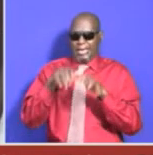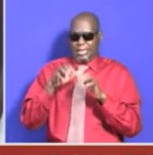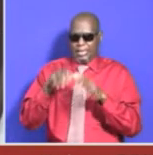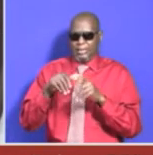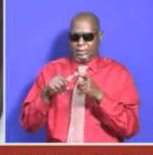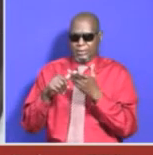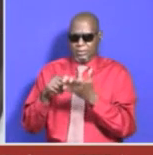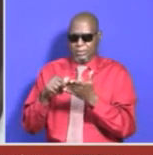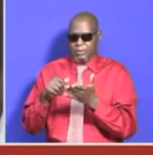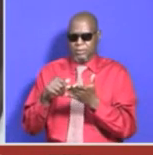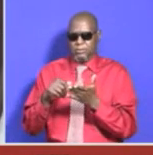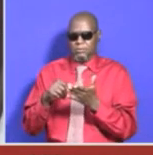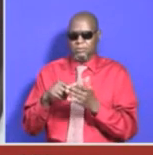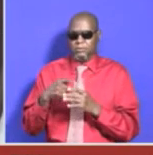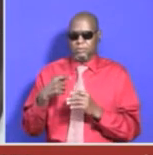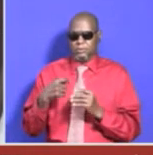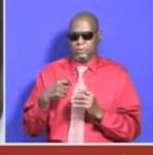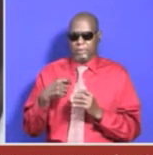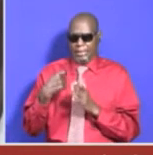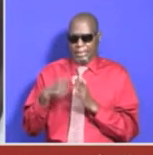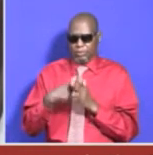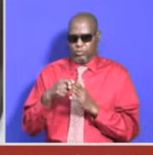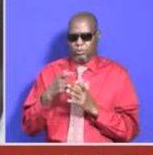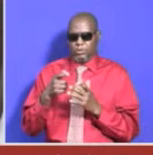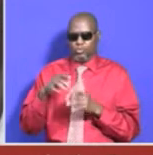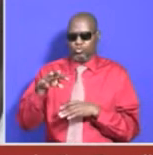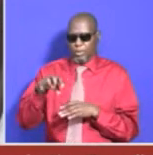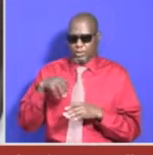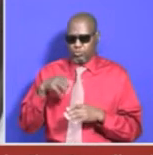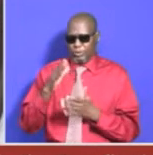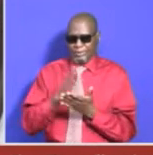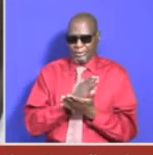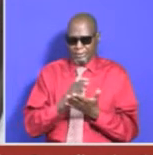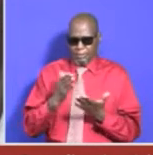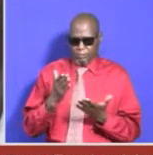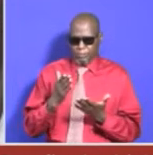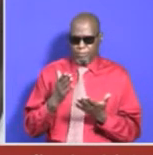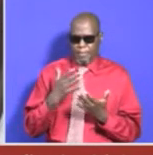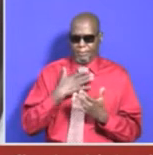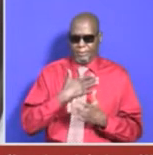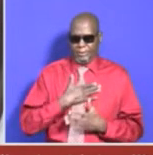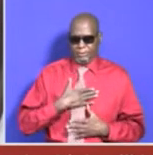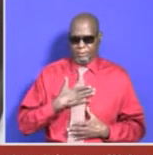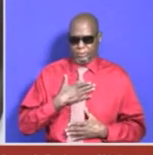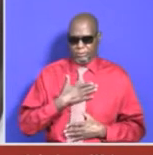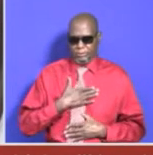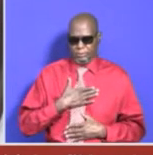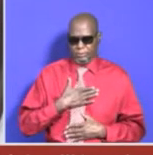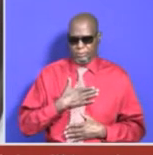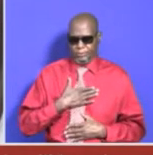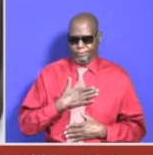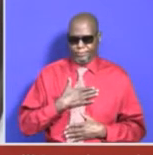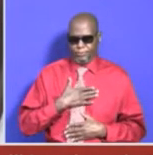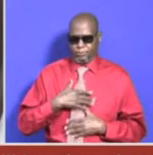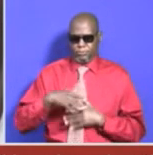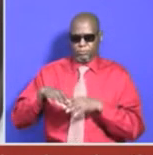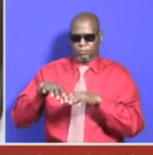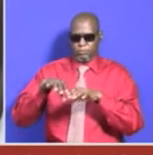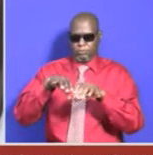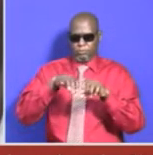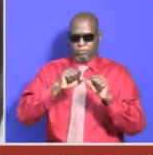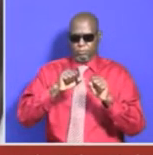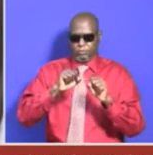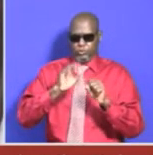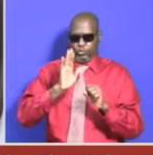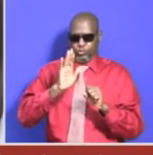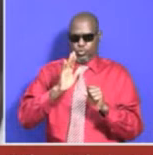the agricultural sector, in the transport sector. Please occupy your rightful